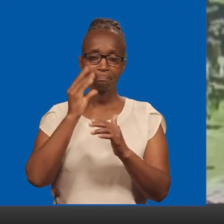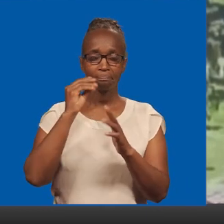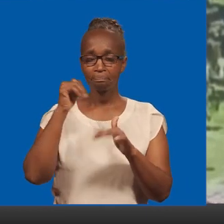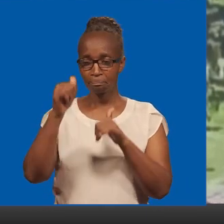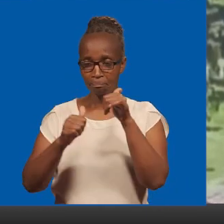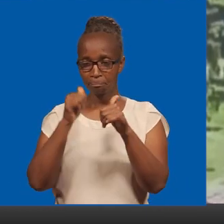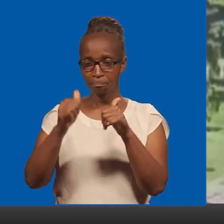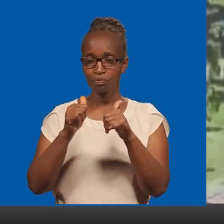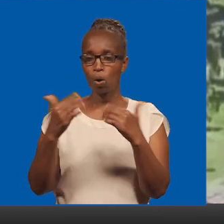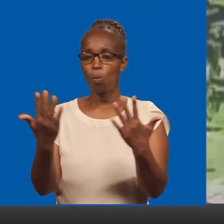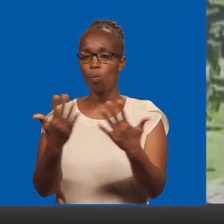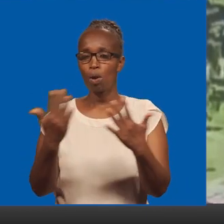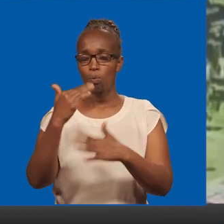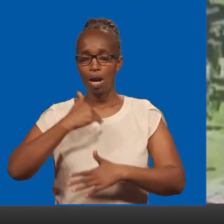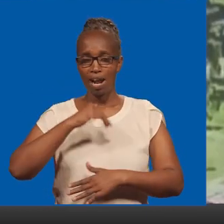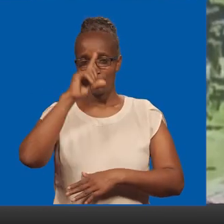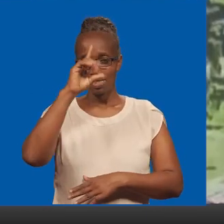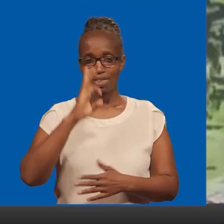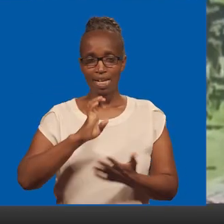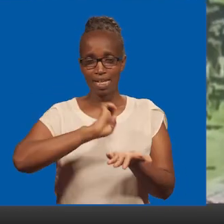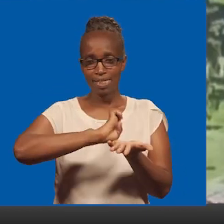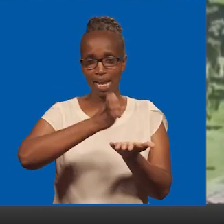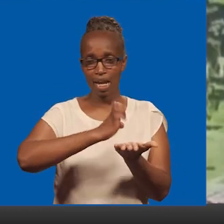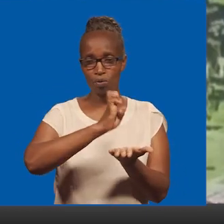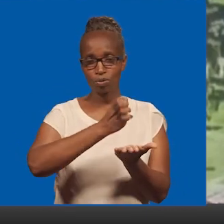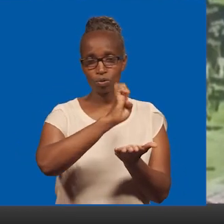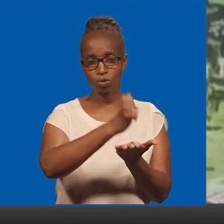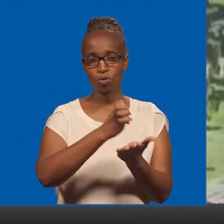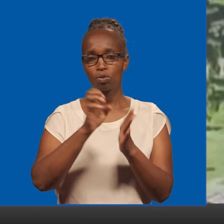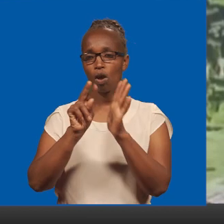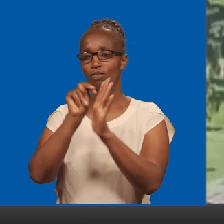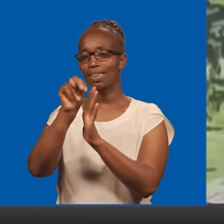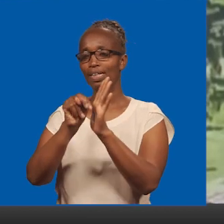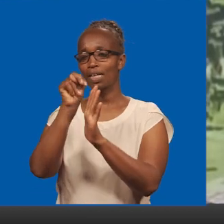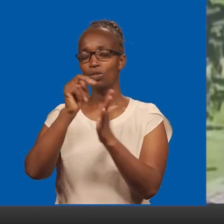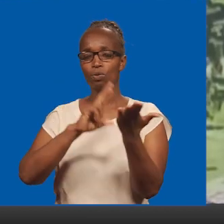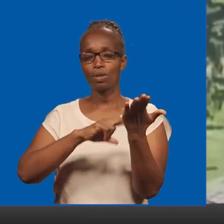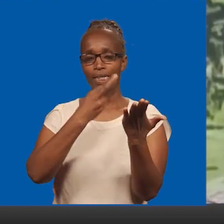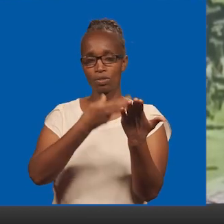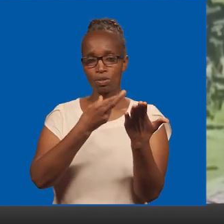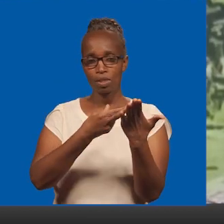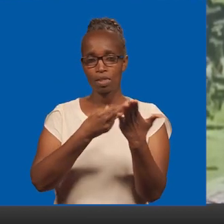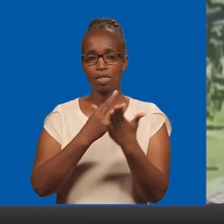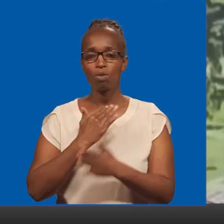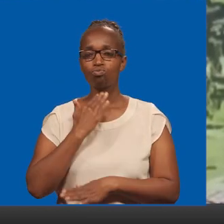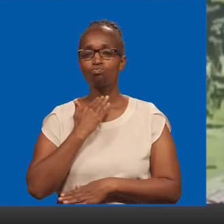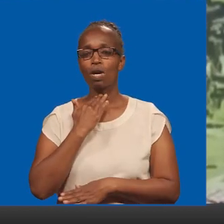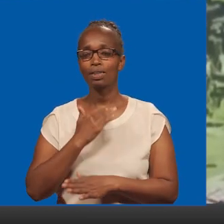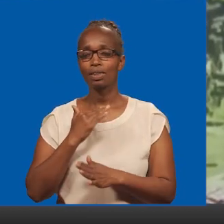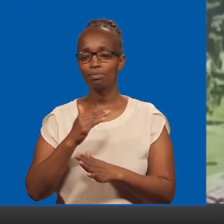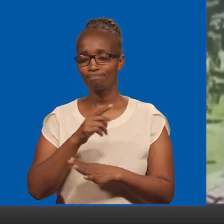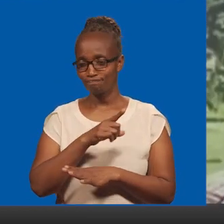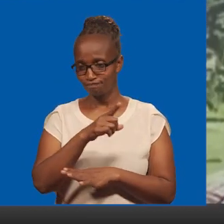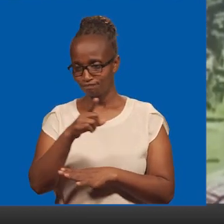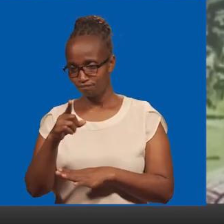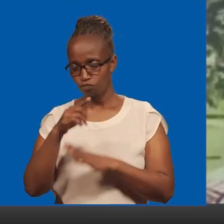facing is when there is serious erosion and destruction of our natural resources. So I